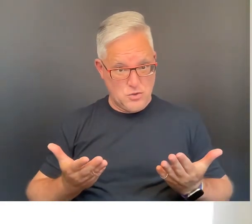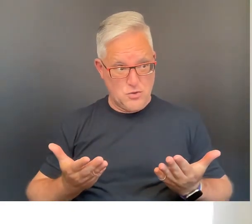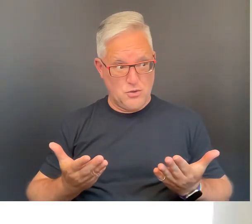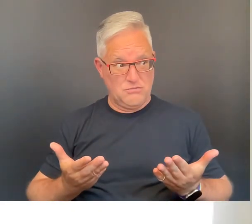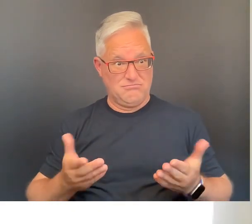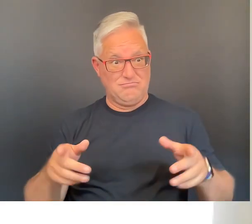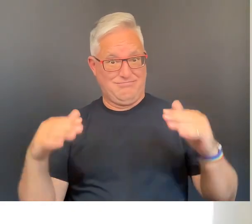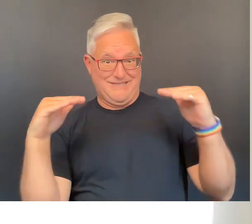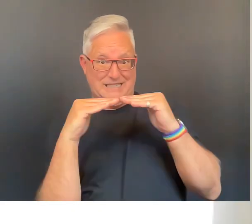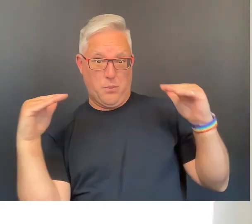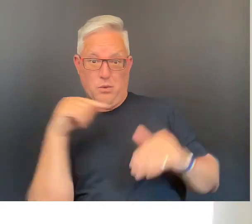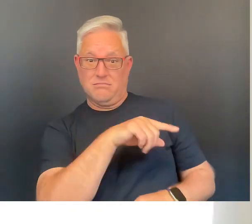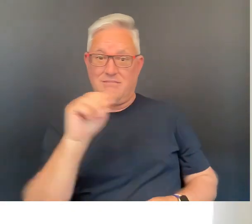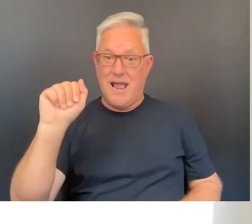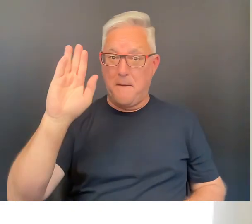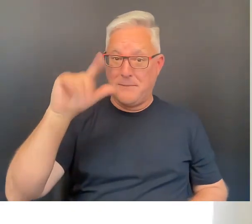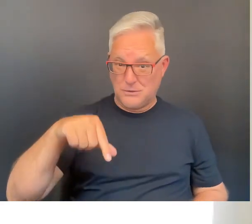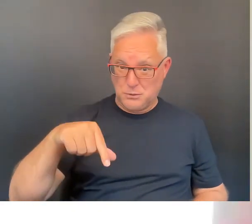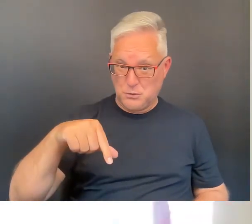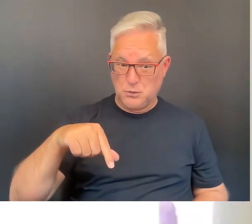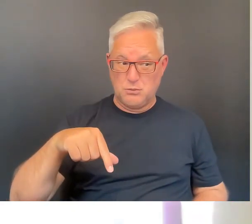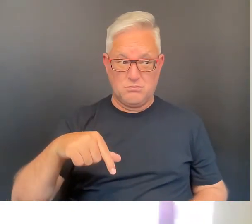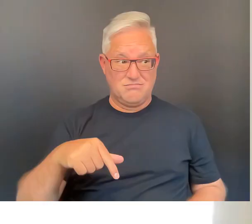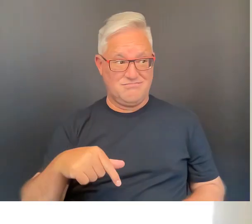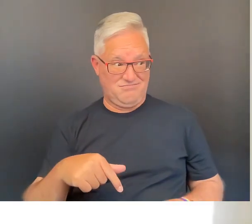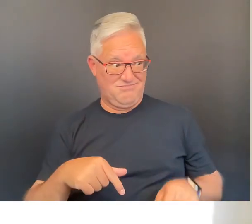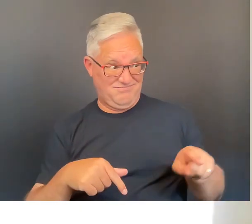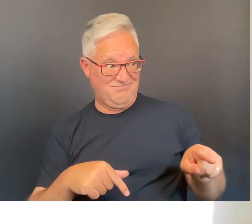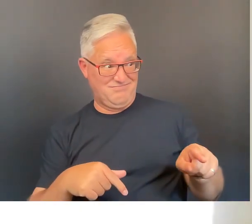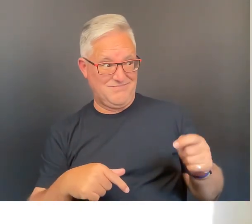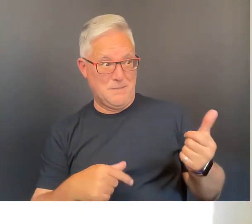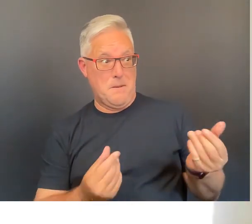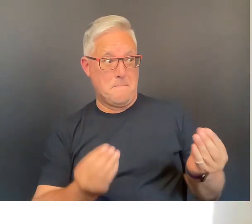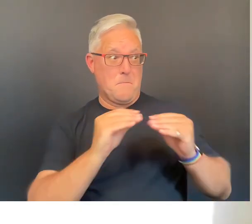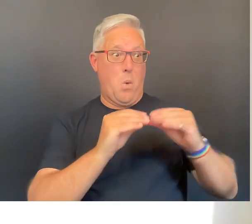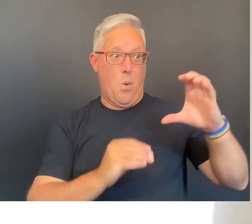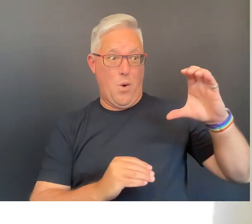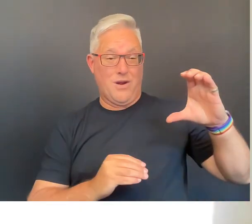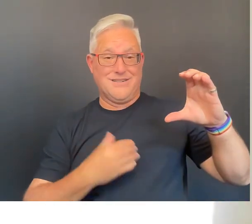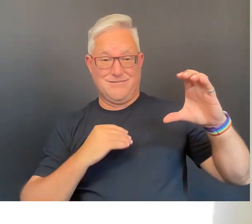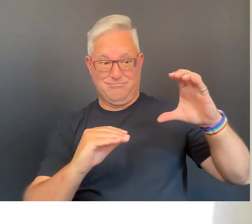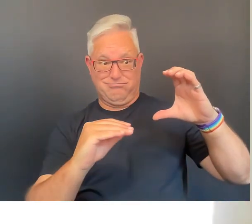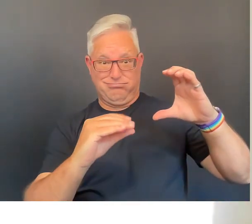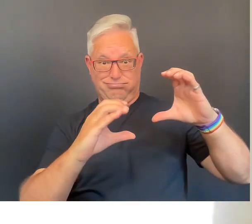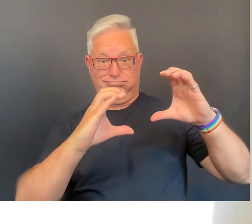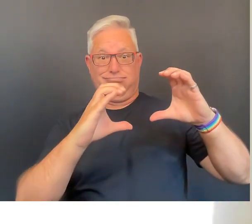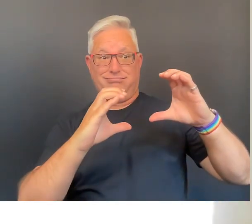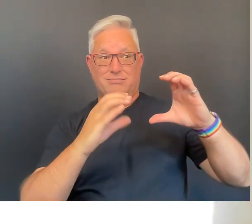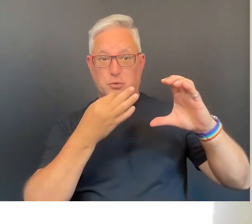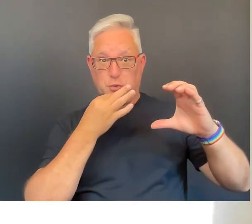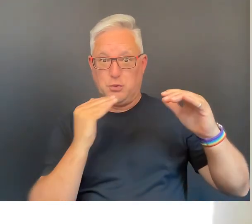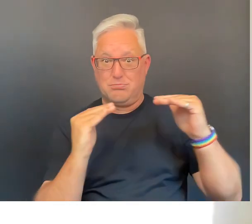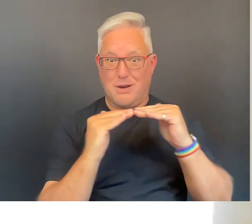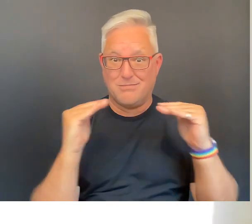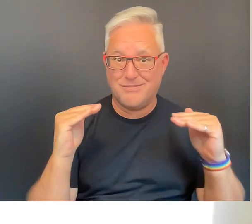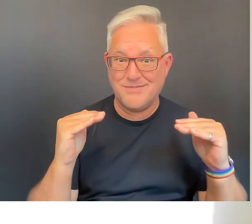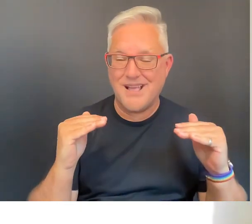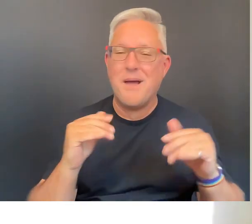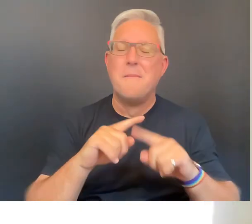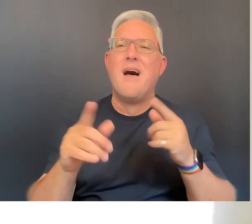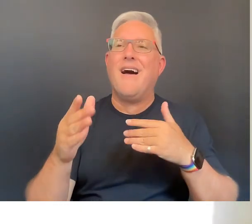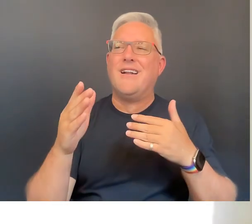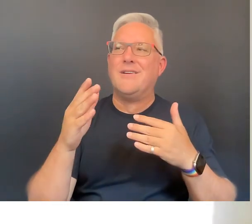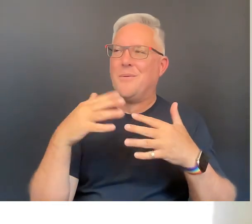have lived in Albuquerque, which is just like kind of crazy to me. Um, but learning all the dynamics that